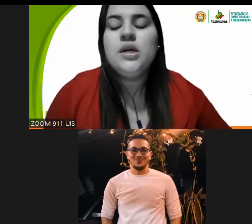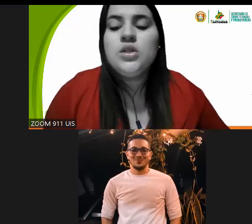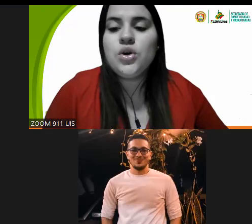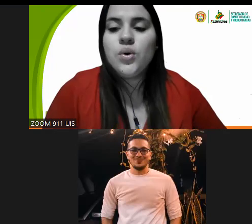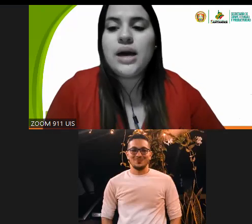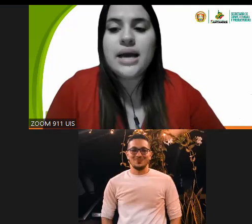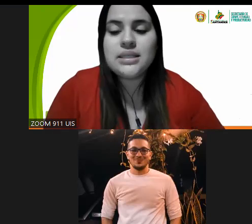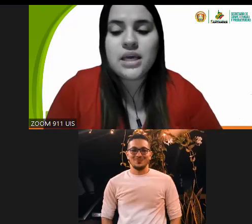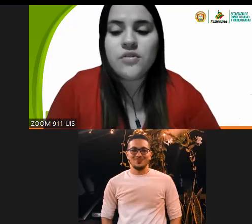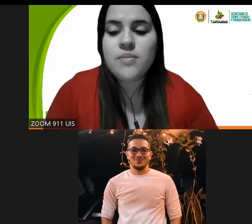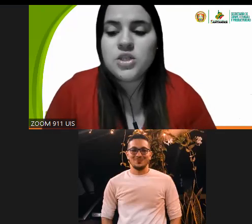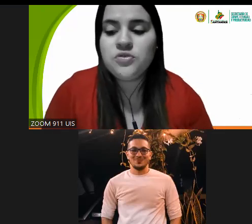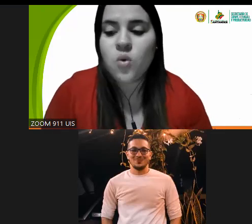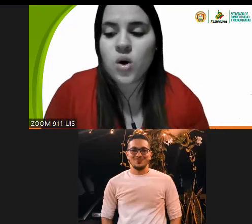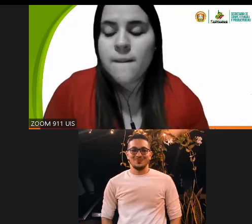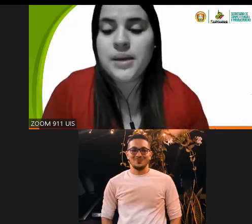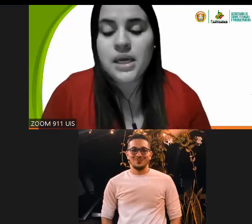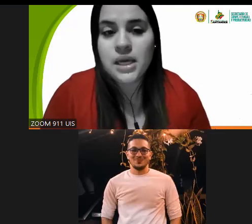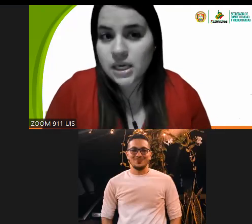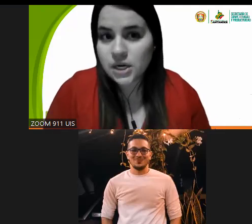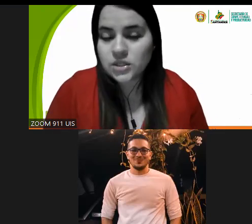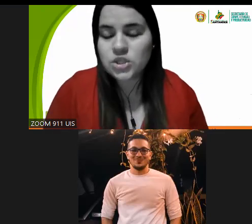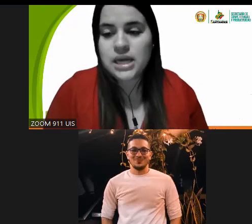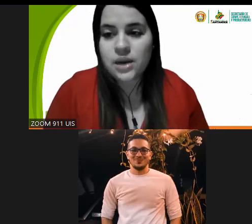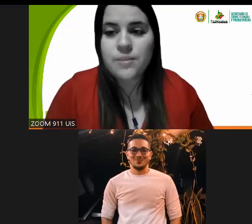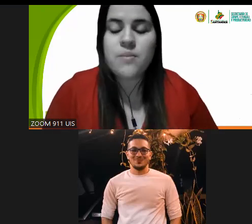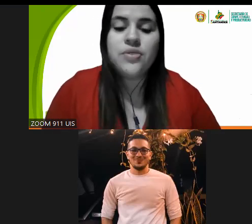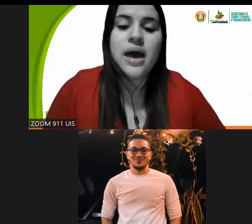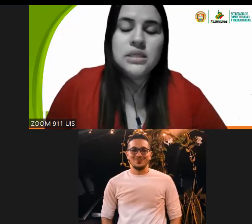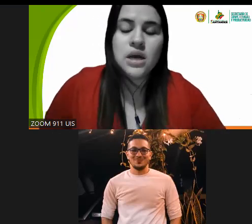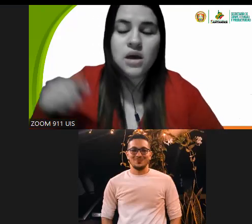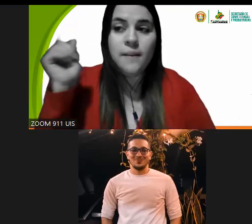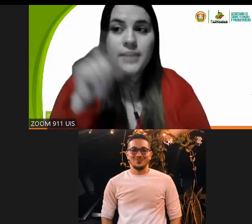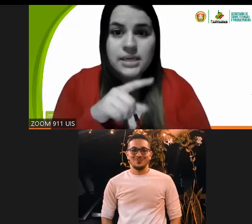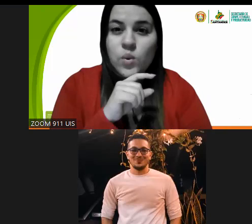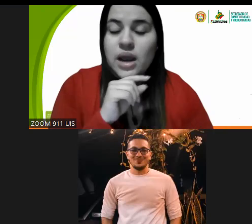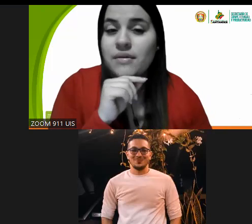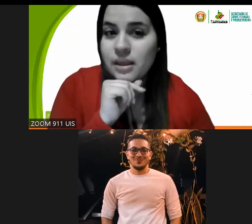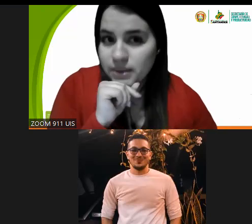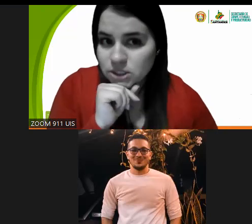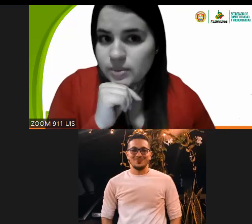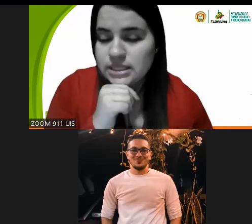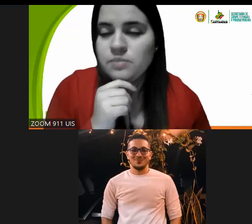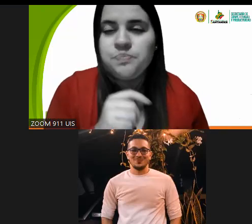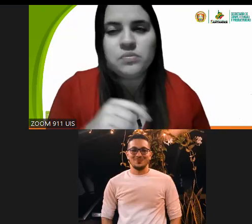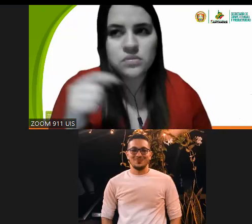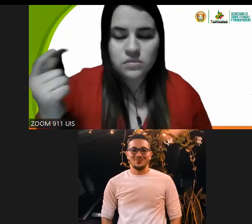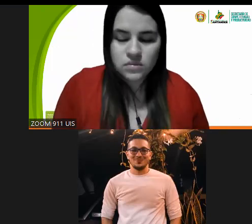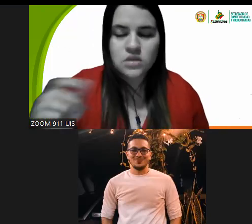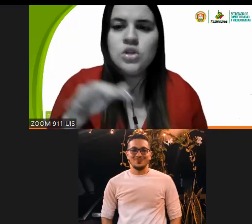tomorrow. So guys, thank you very much for being here today. Remember that on Monday we're having the midterm